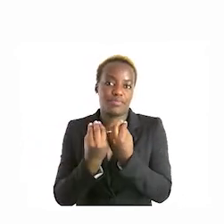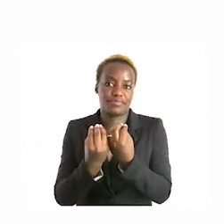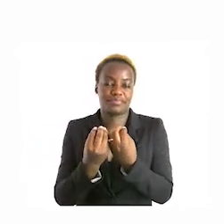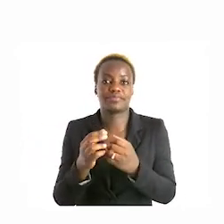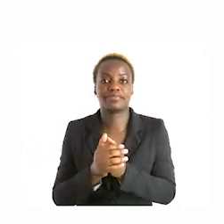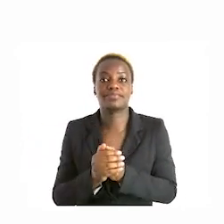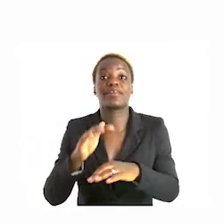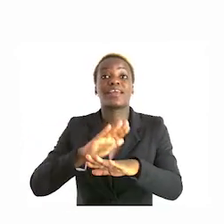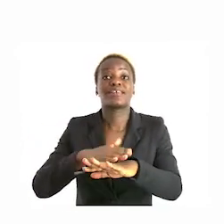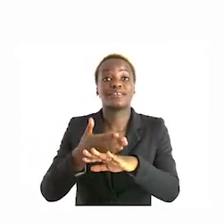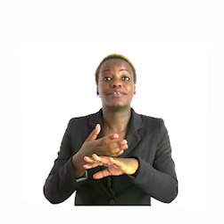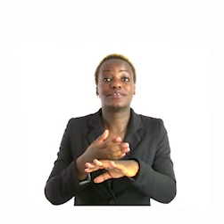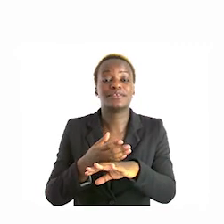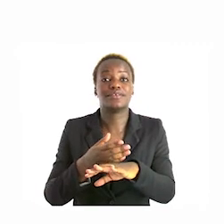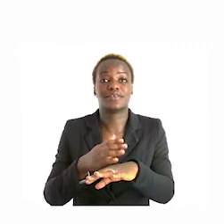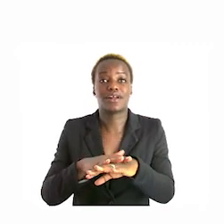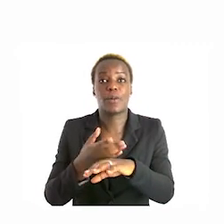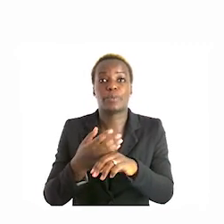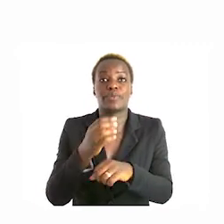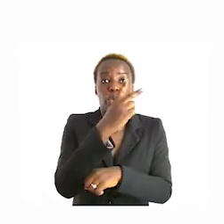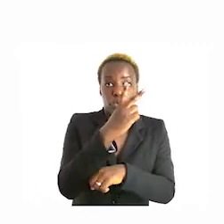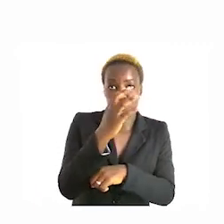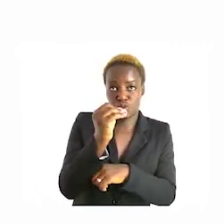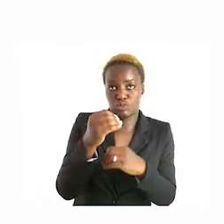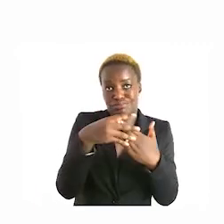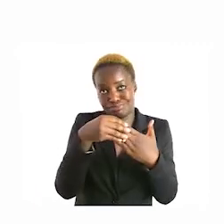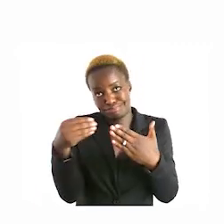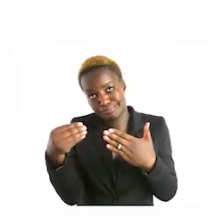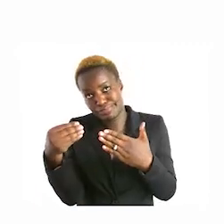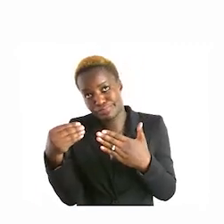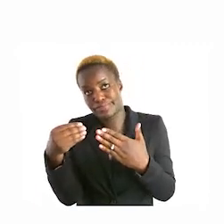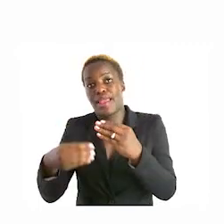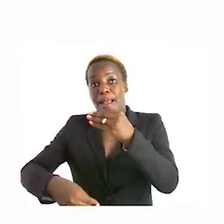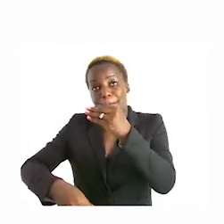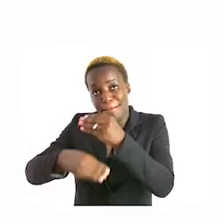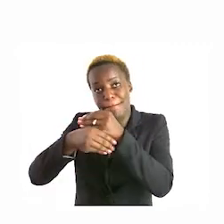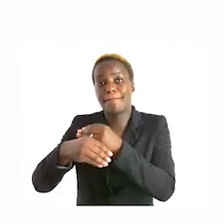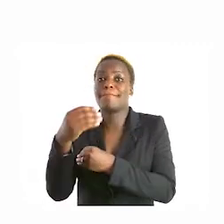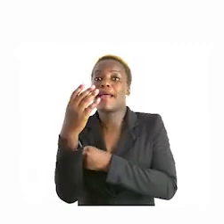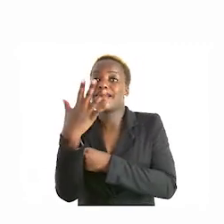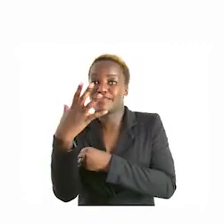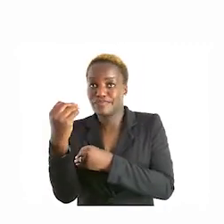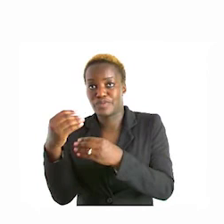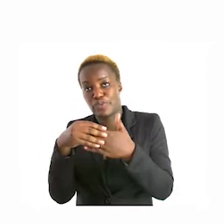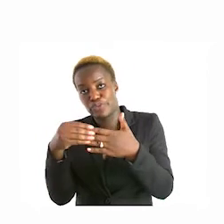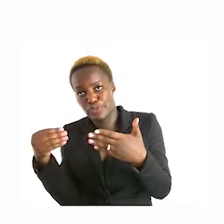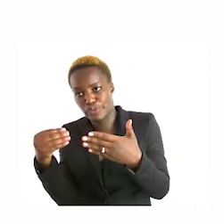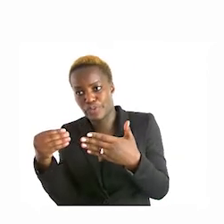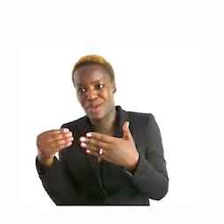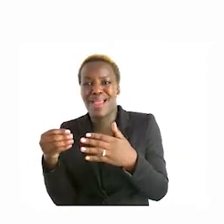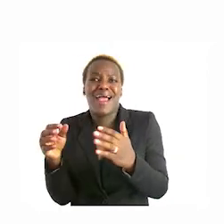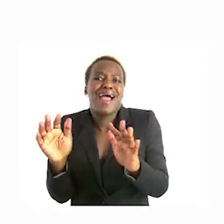first example has been done for you. The $20 note plus another $50 note. What can you do?